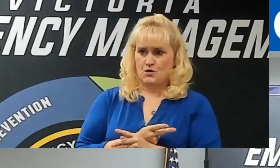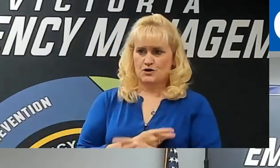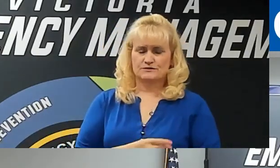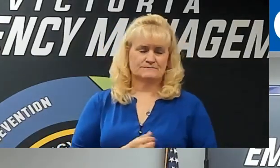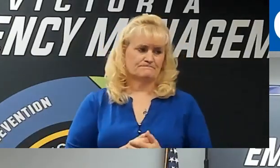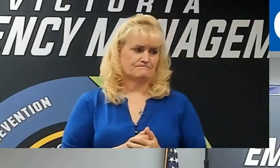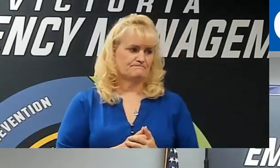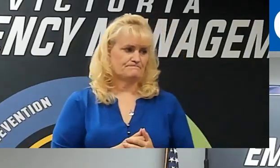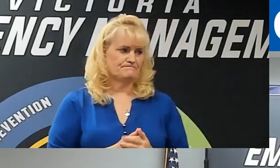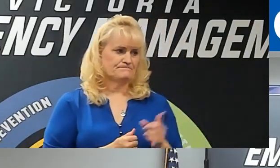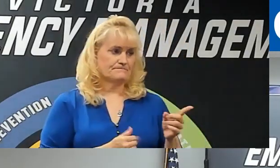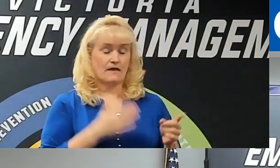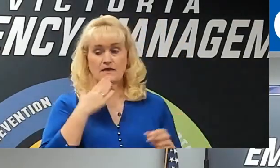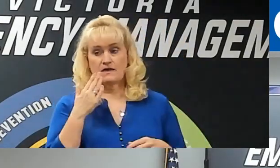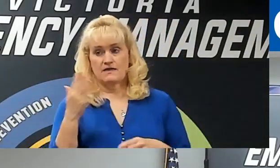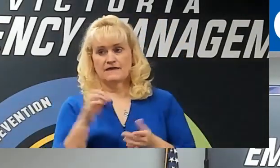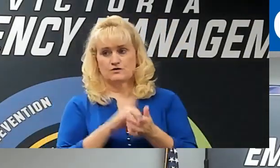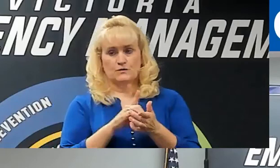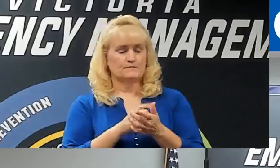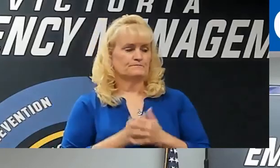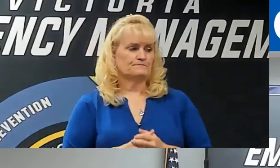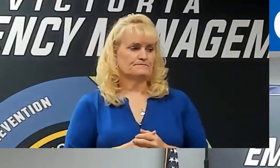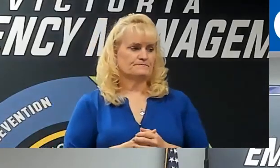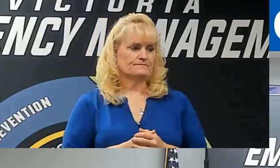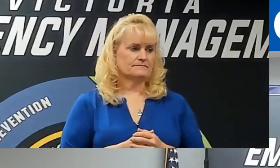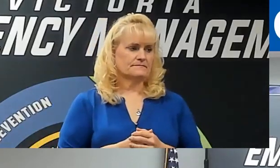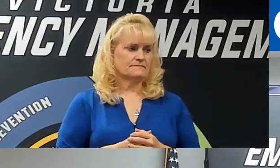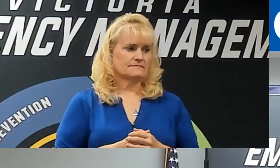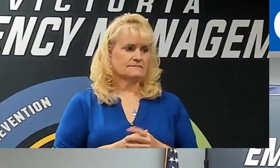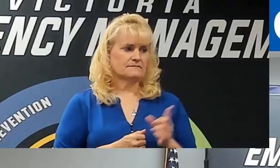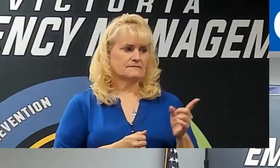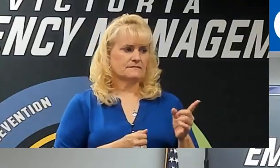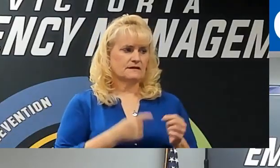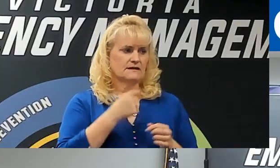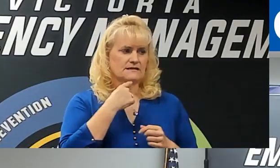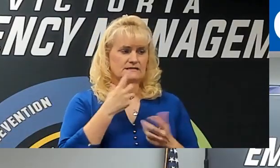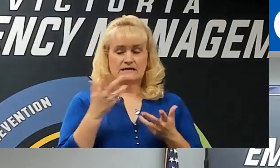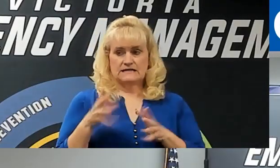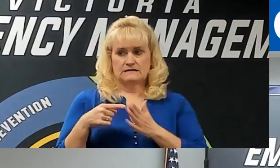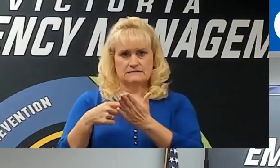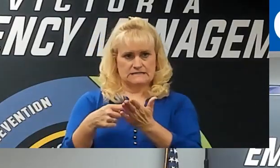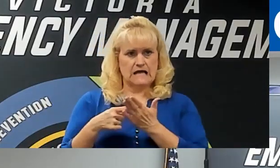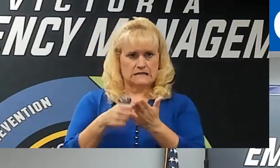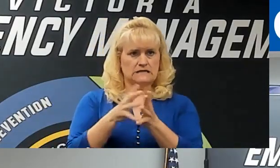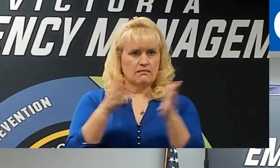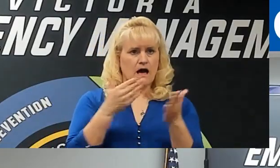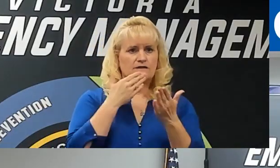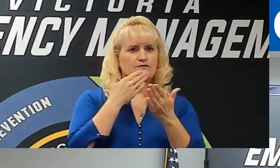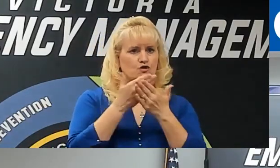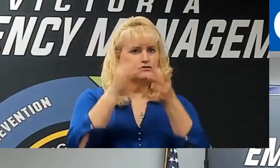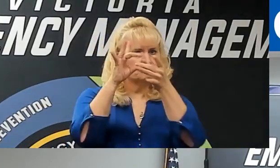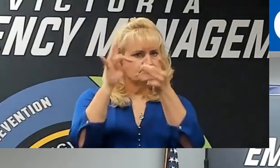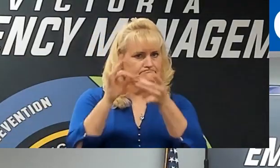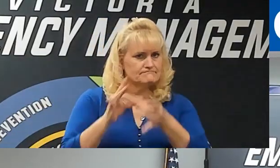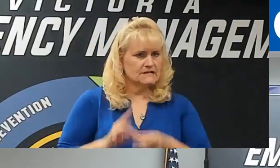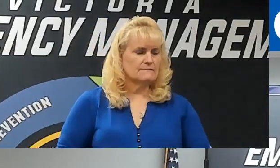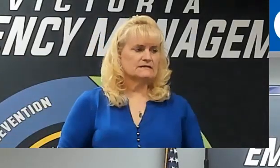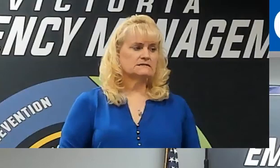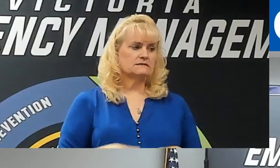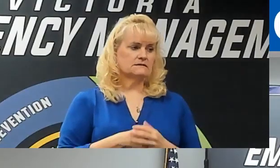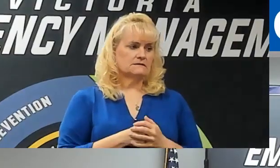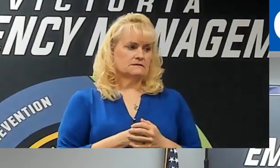so. Thanks, Dr. McNeill. Like Doc said, it's covering a lot of good topics there. Like you mentioned,